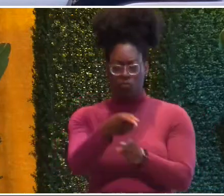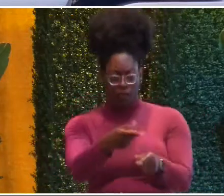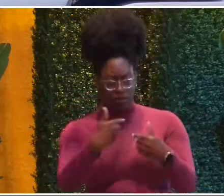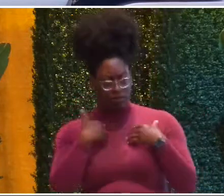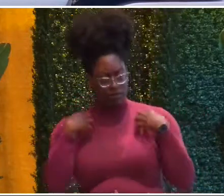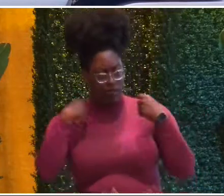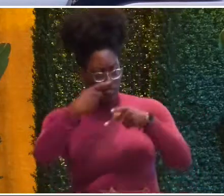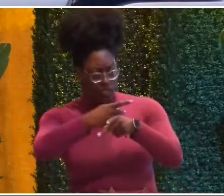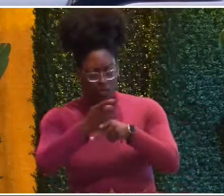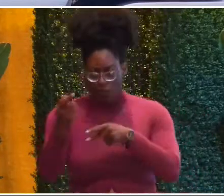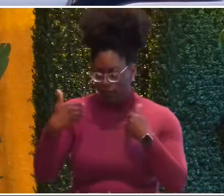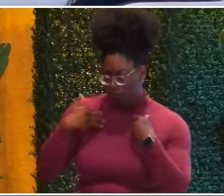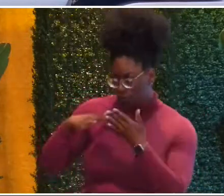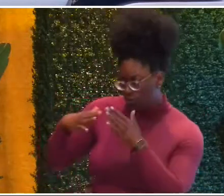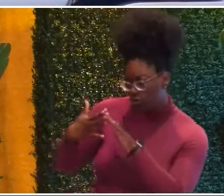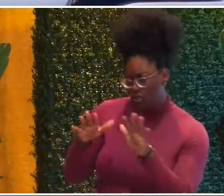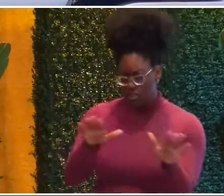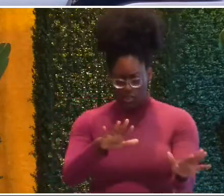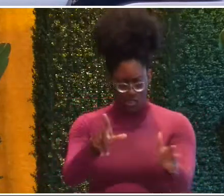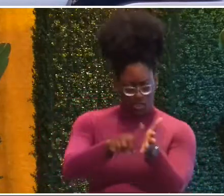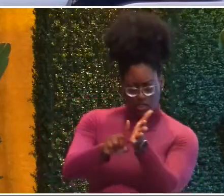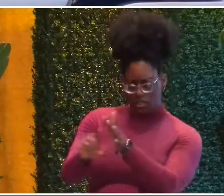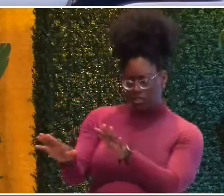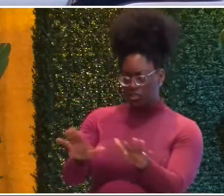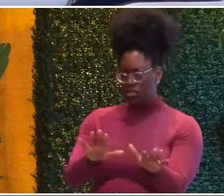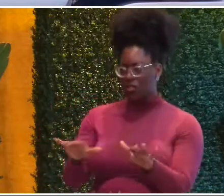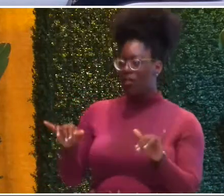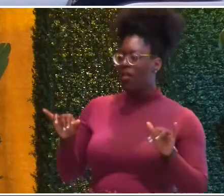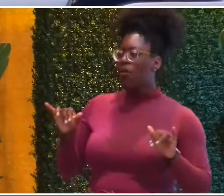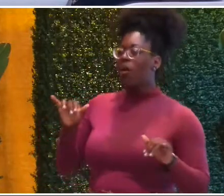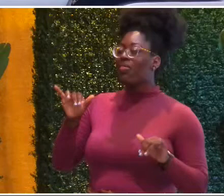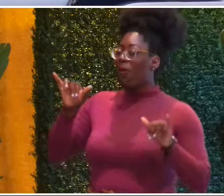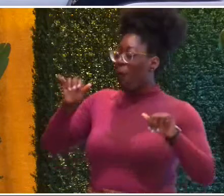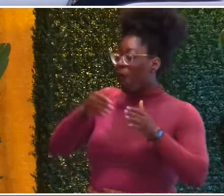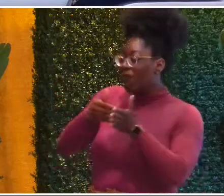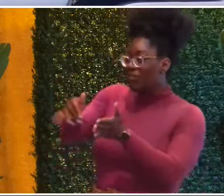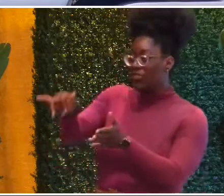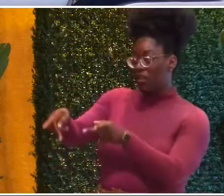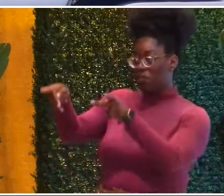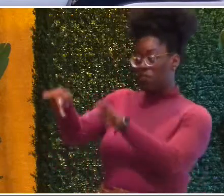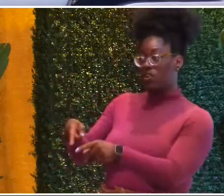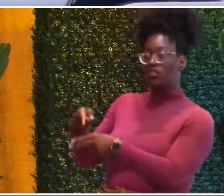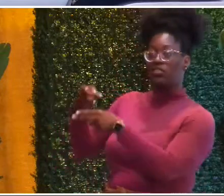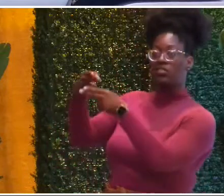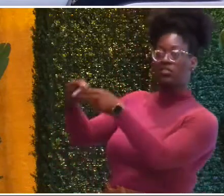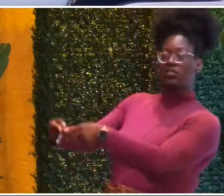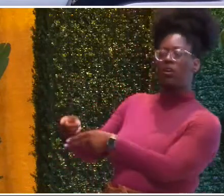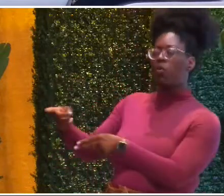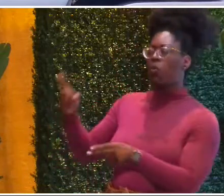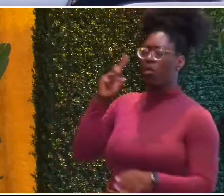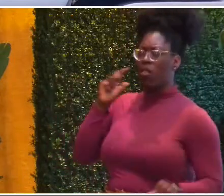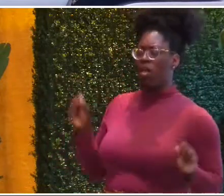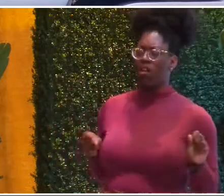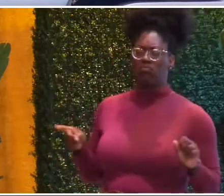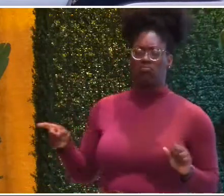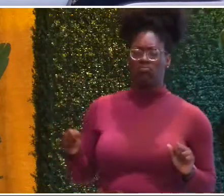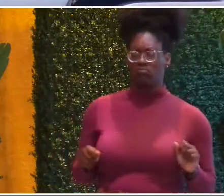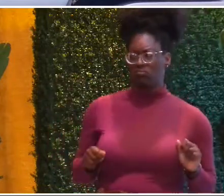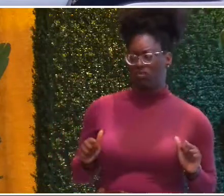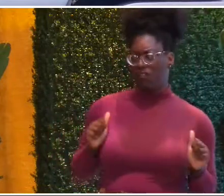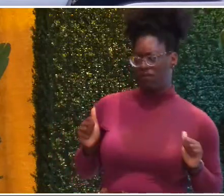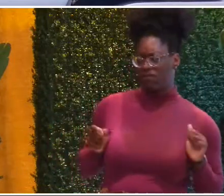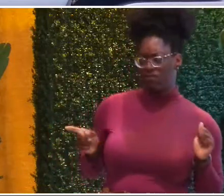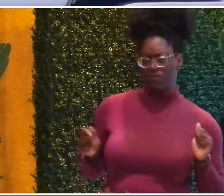called often too loud, too noisy, too whatever, too aggressive. That is